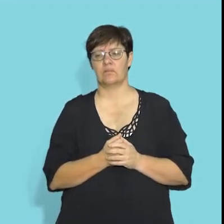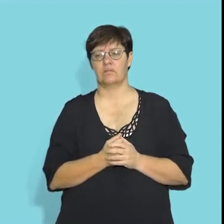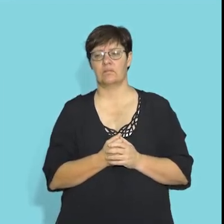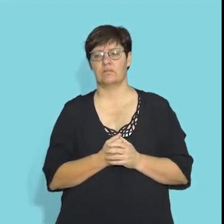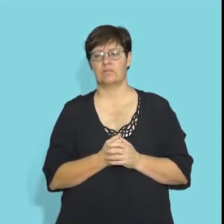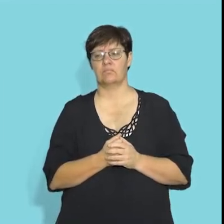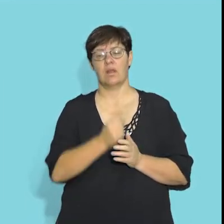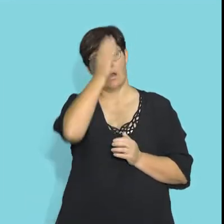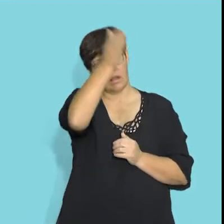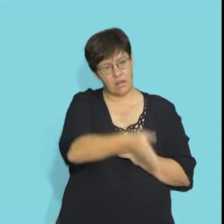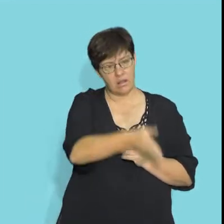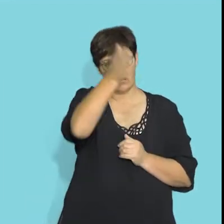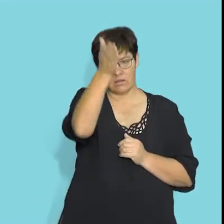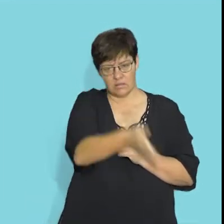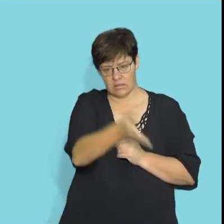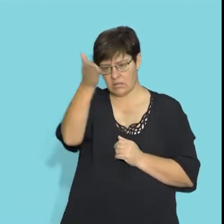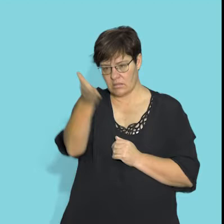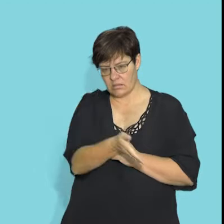draw in